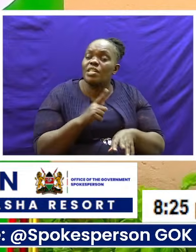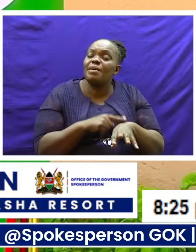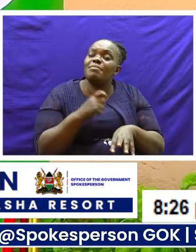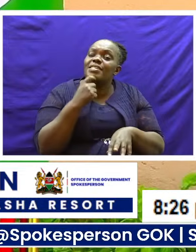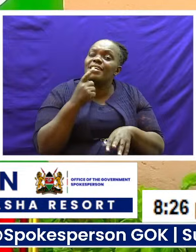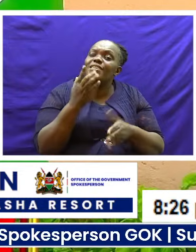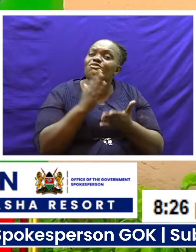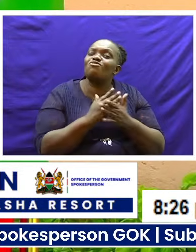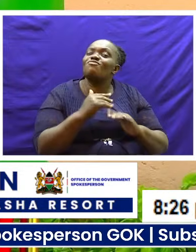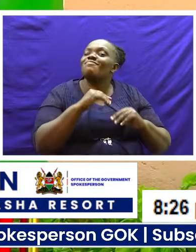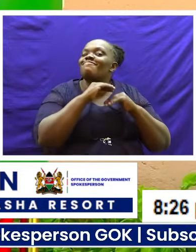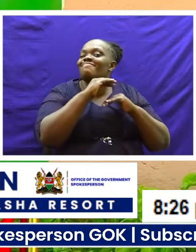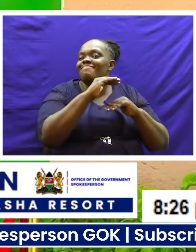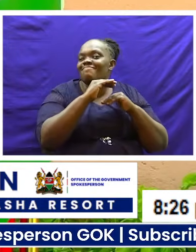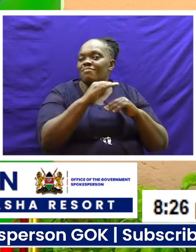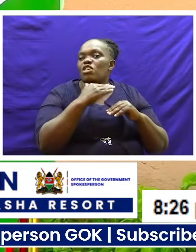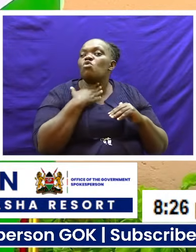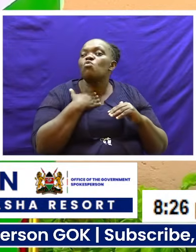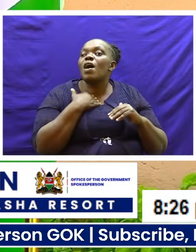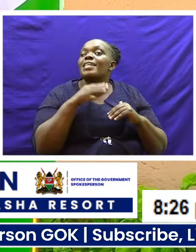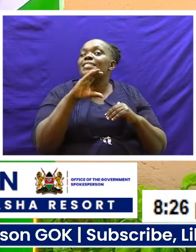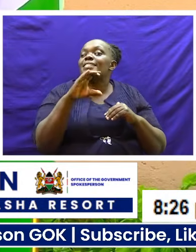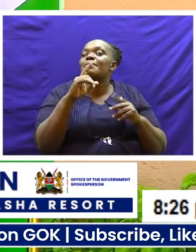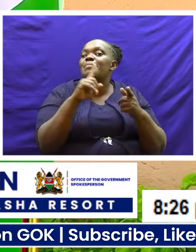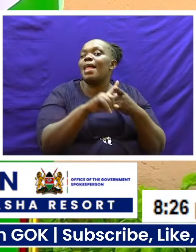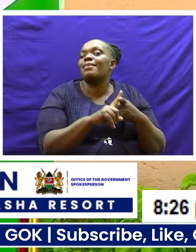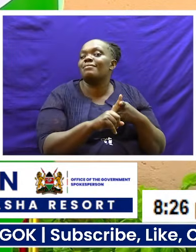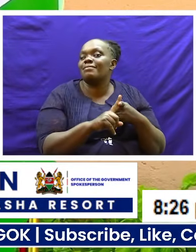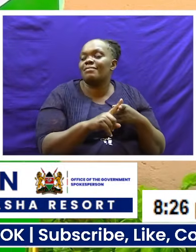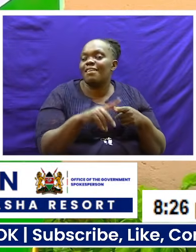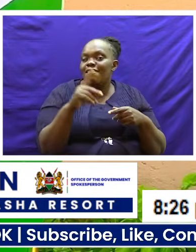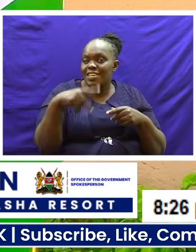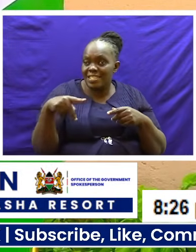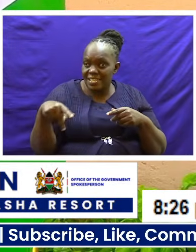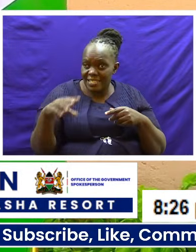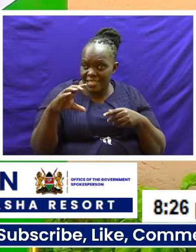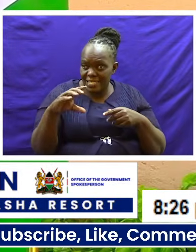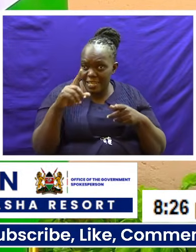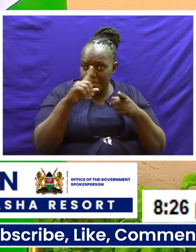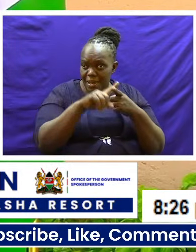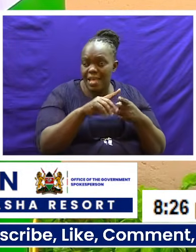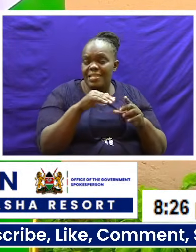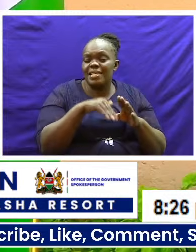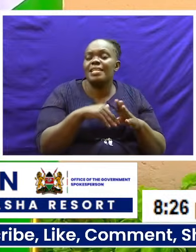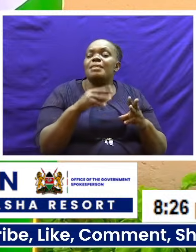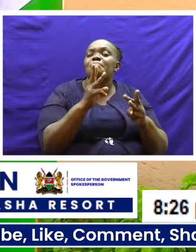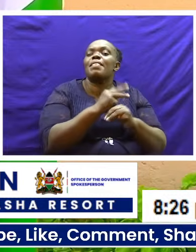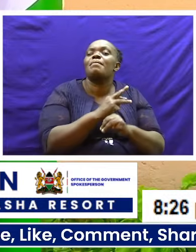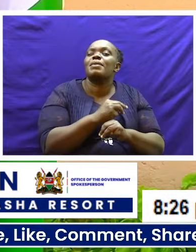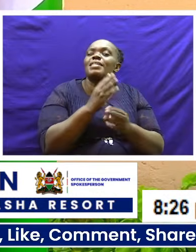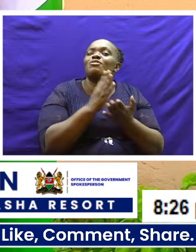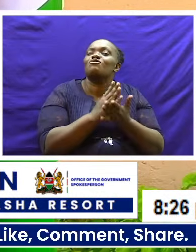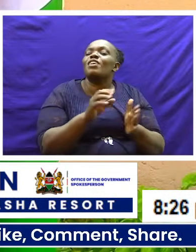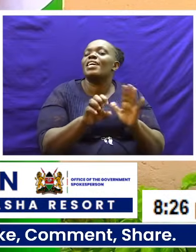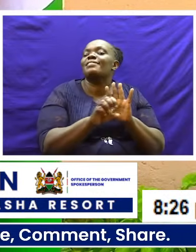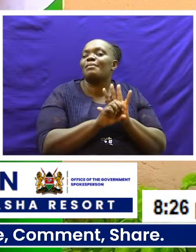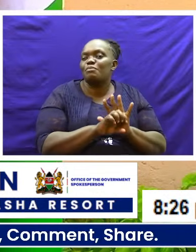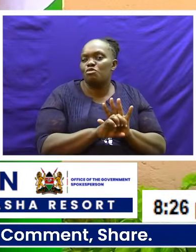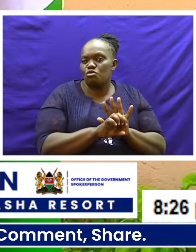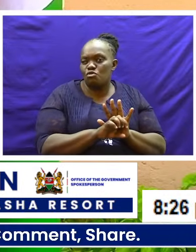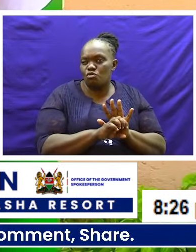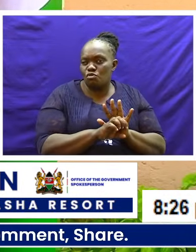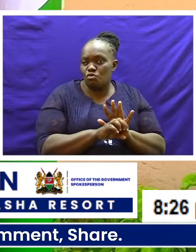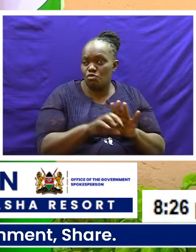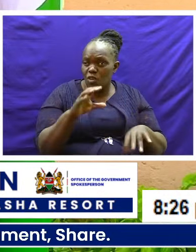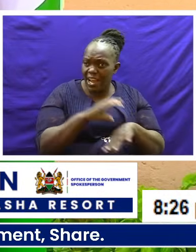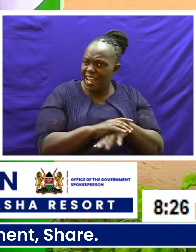the minimum they want is a C+ in physics and a C+ in mathematics, I'm giving examples. You